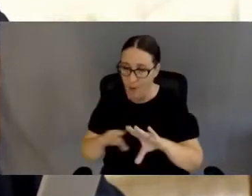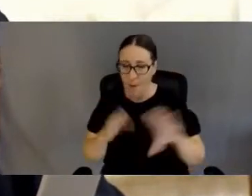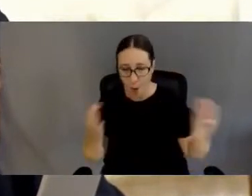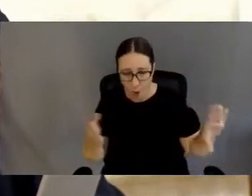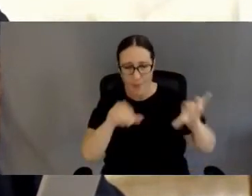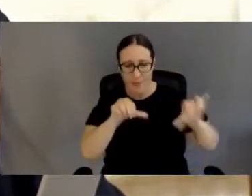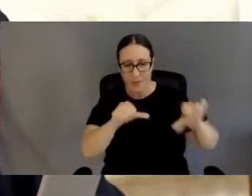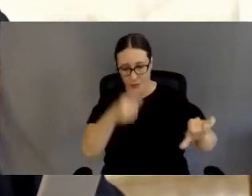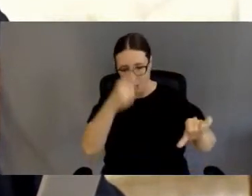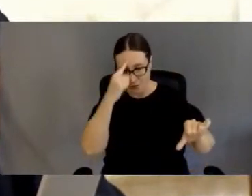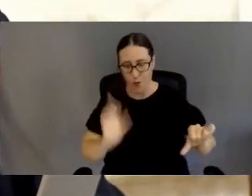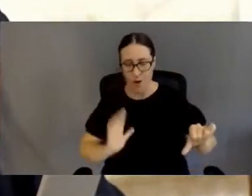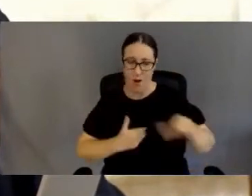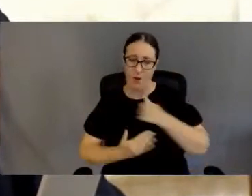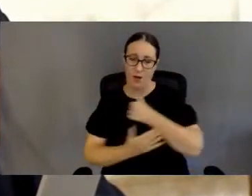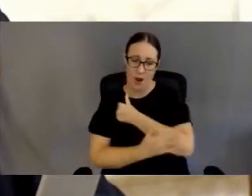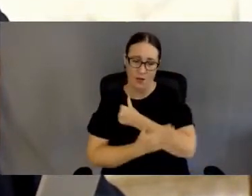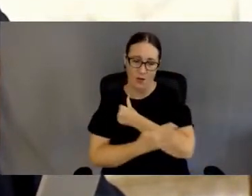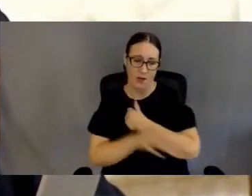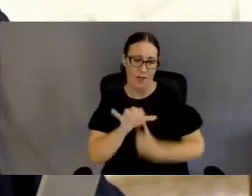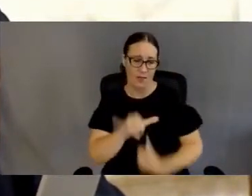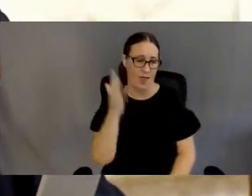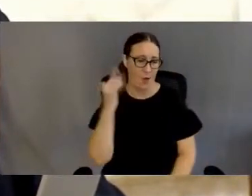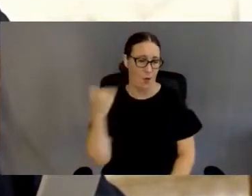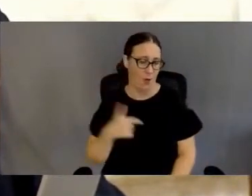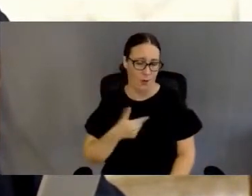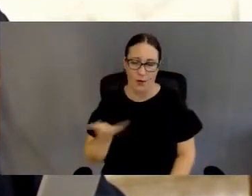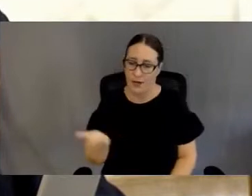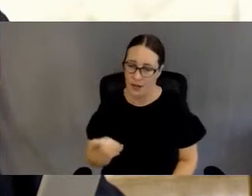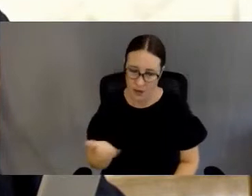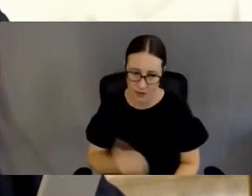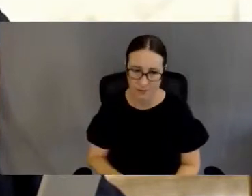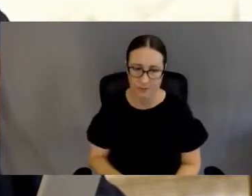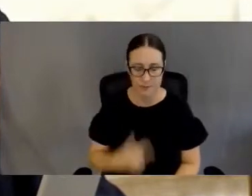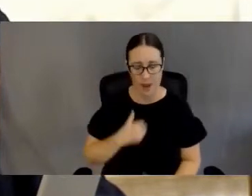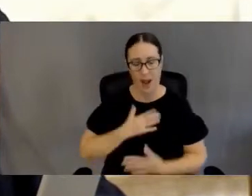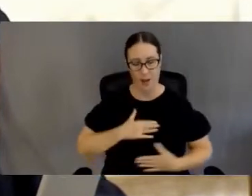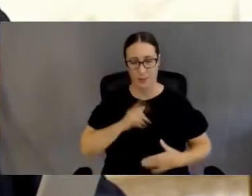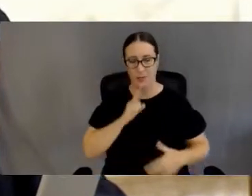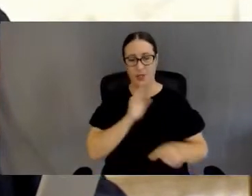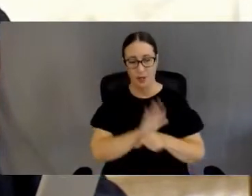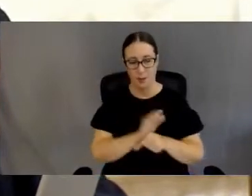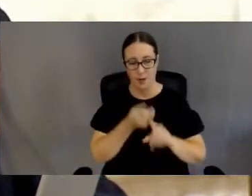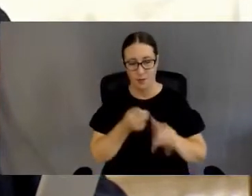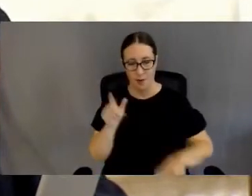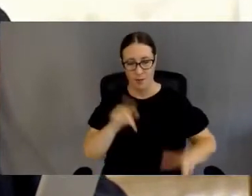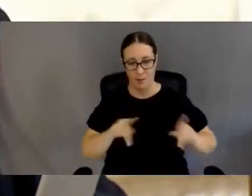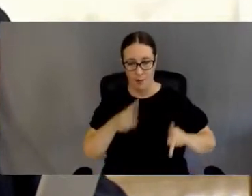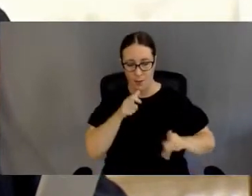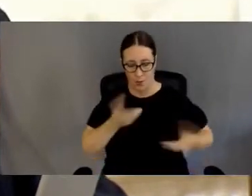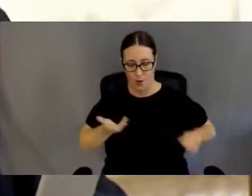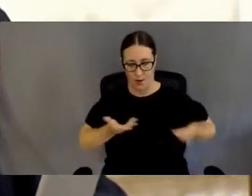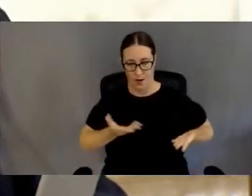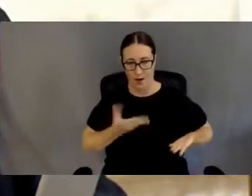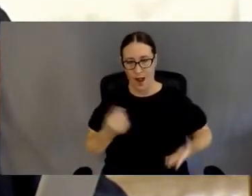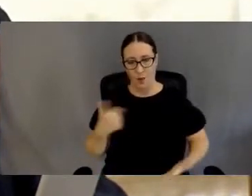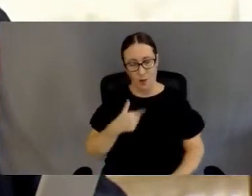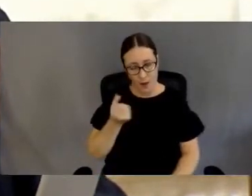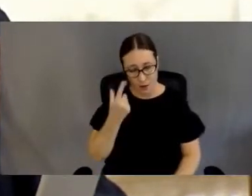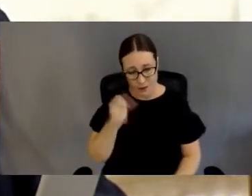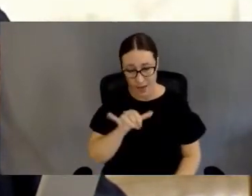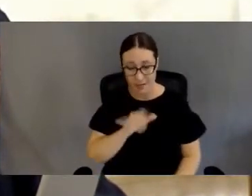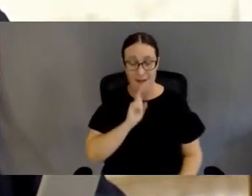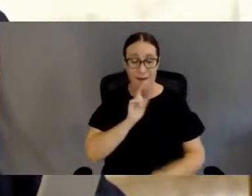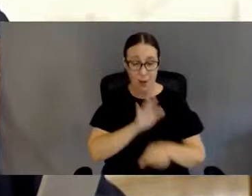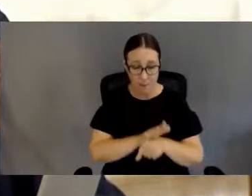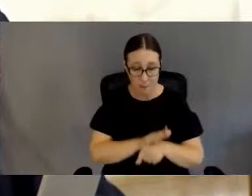country. That's ultimately what we're here to do. And I appreciate the commitment of those in this room, but the thing that we know is that we need to scale that commitment